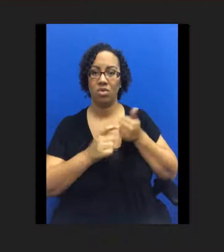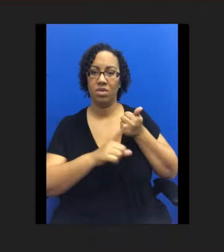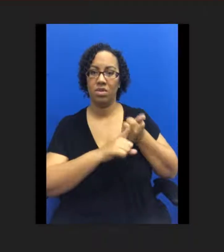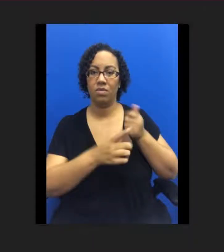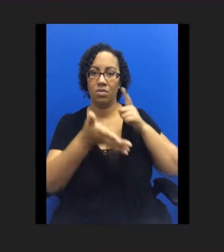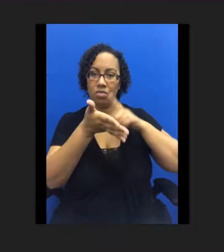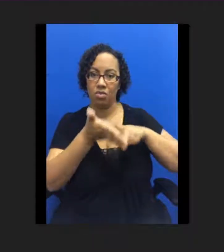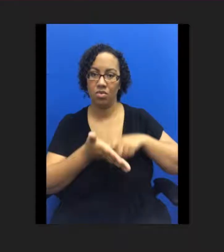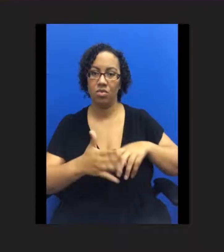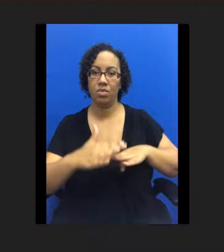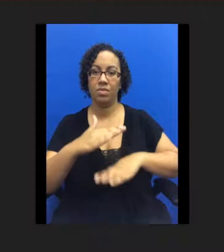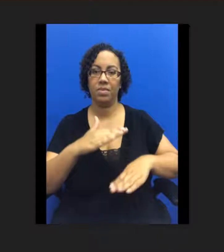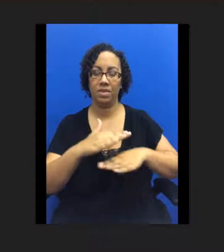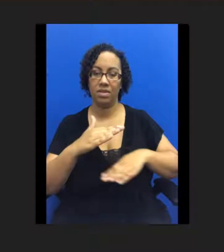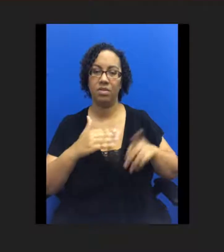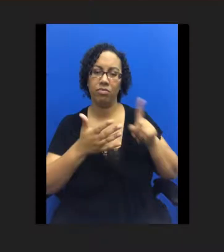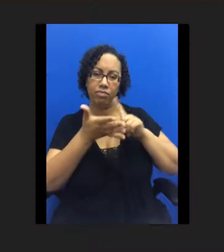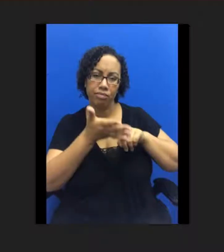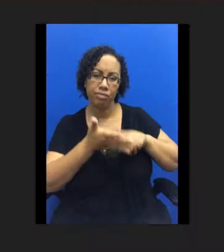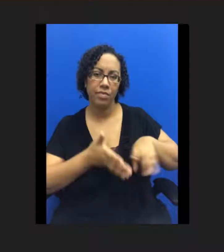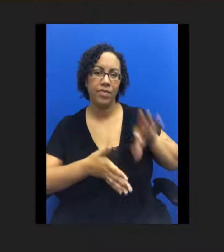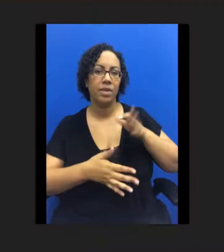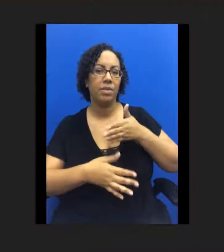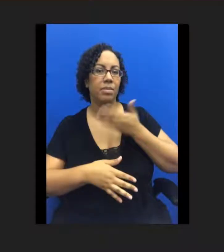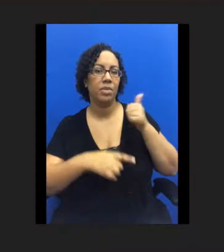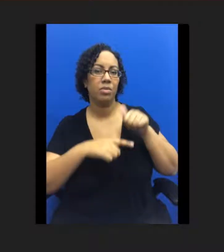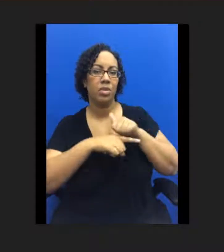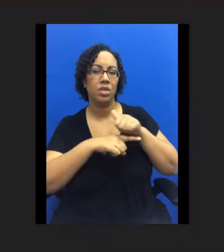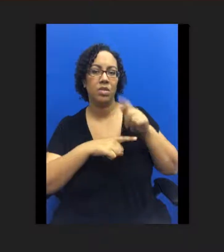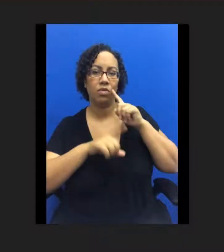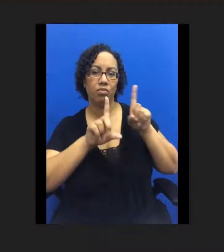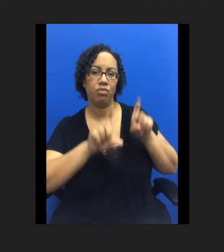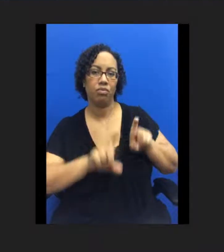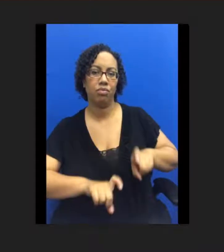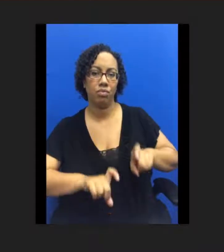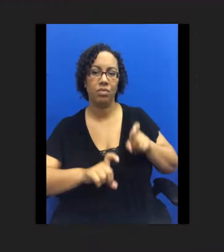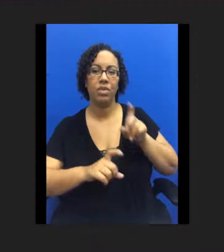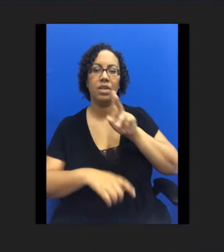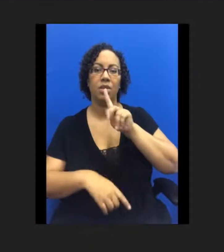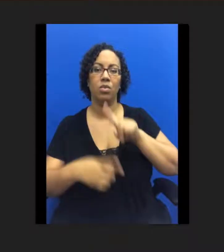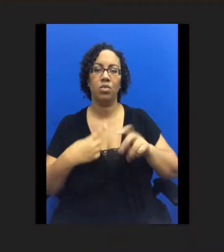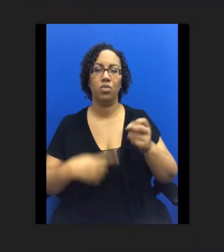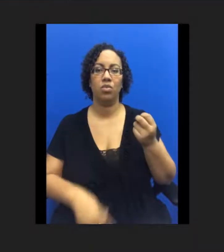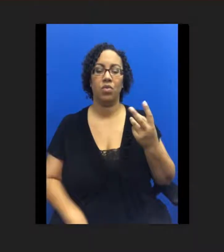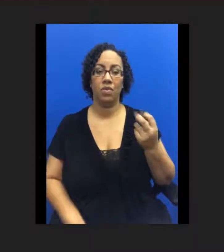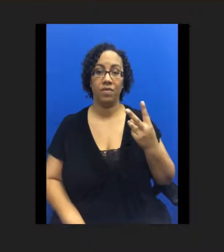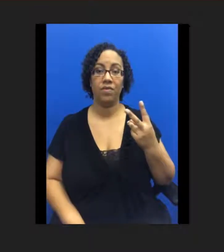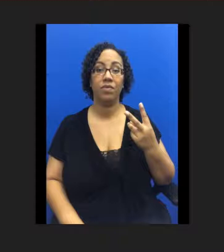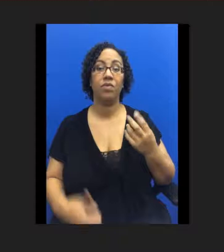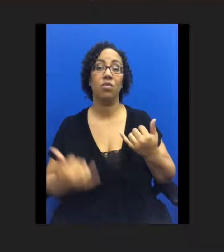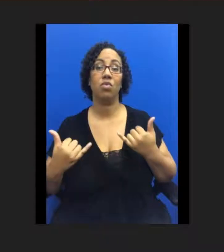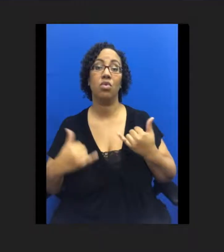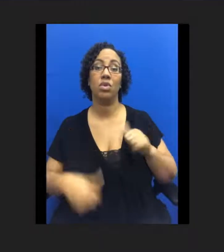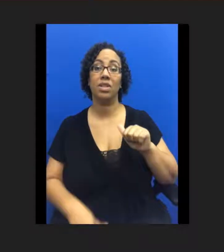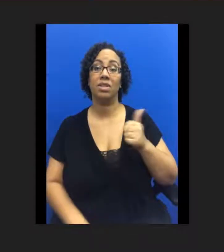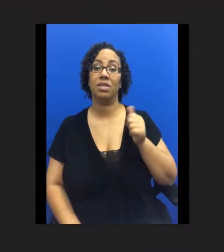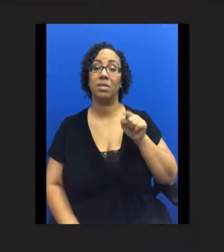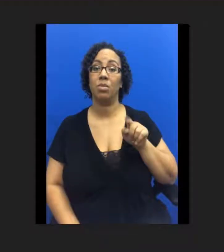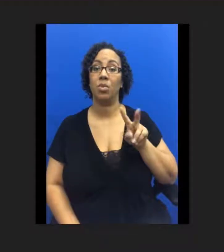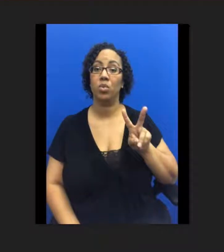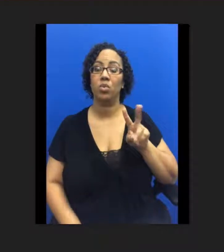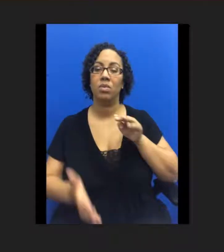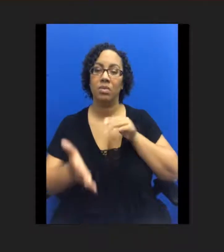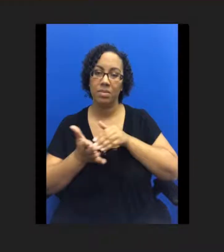Association. That association is a research-based entity to determine best practice in